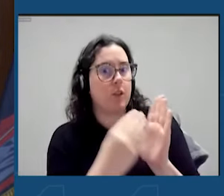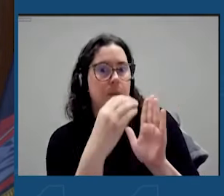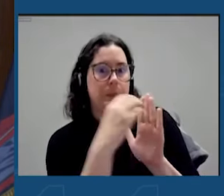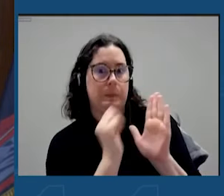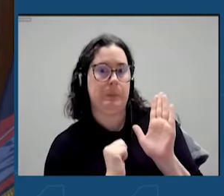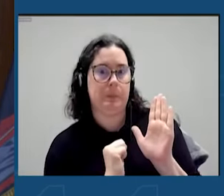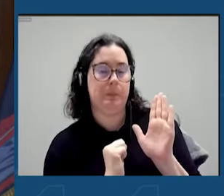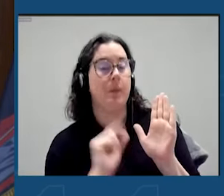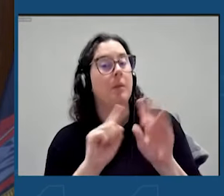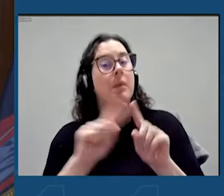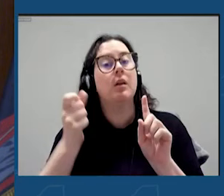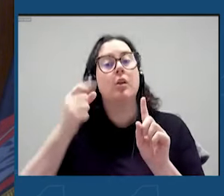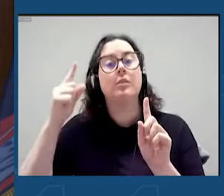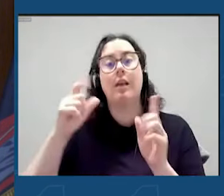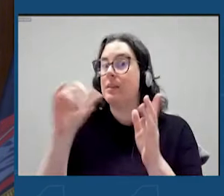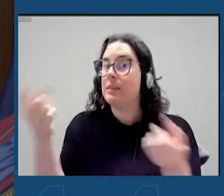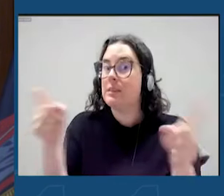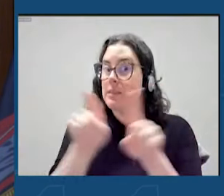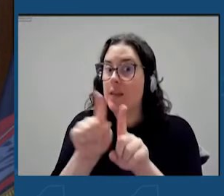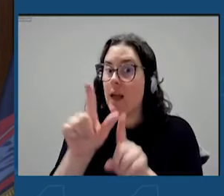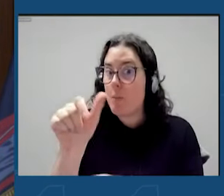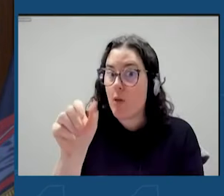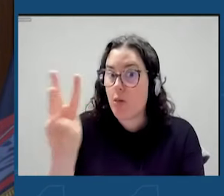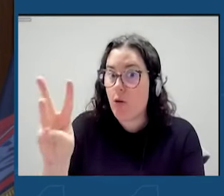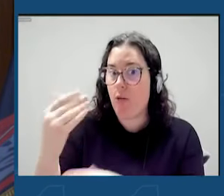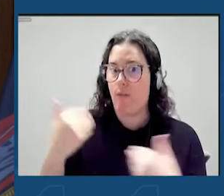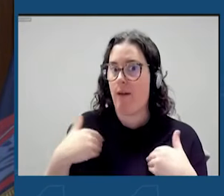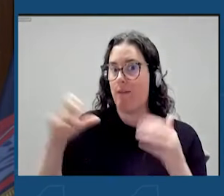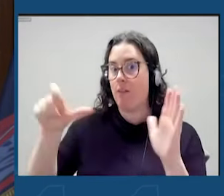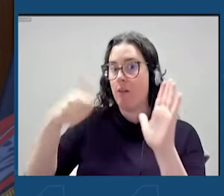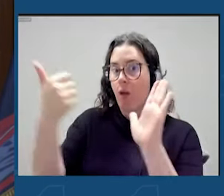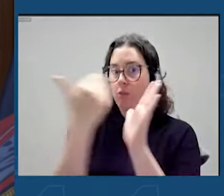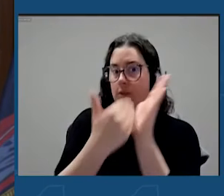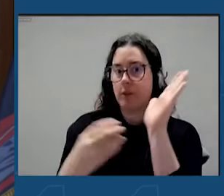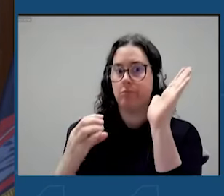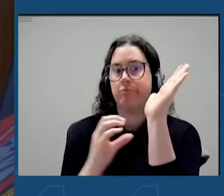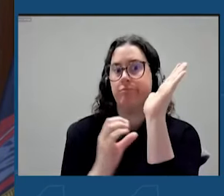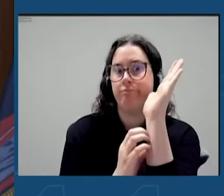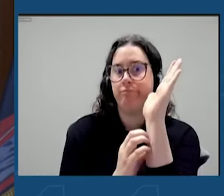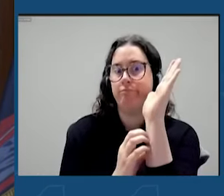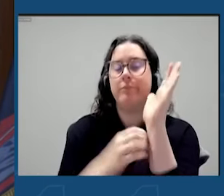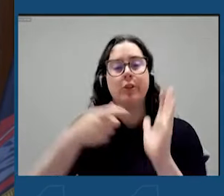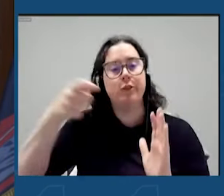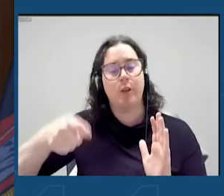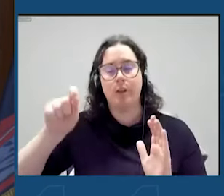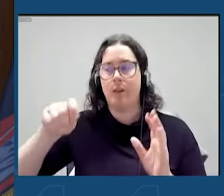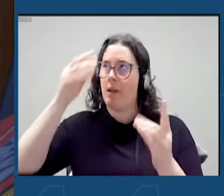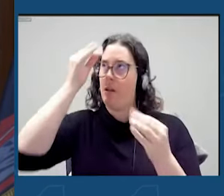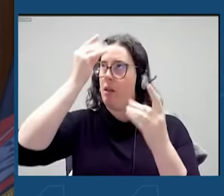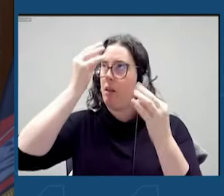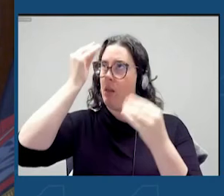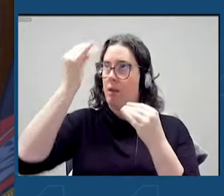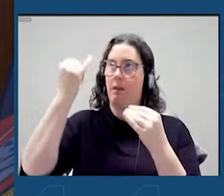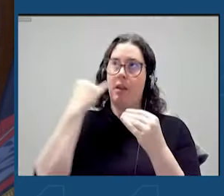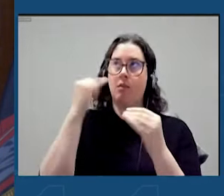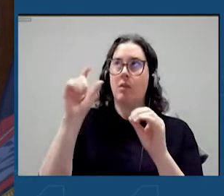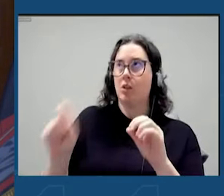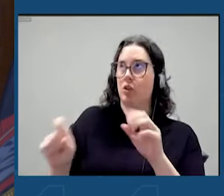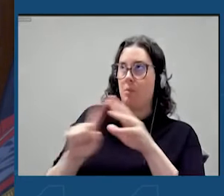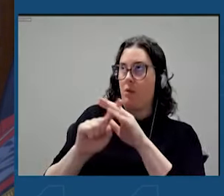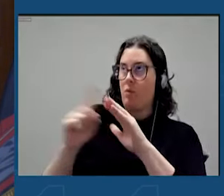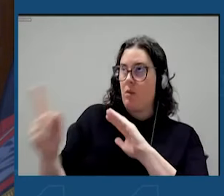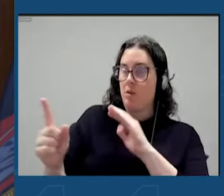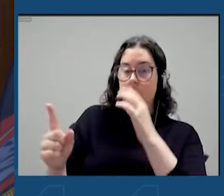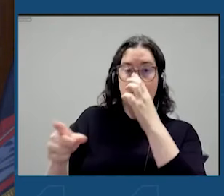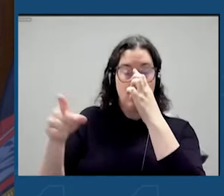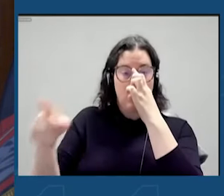a section of the same law, which give judges factors to consider in determining whether or not an individual should be released or not. Do they violate an